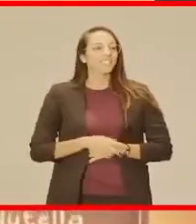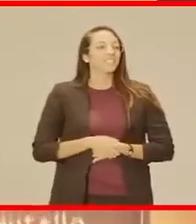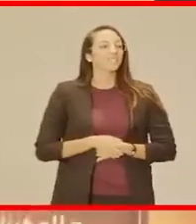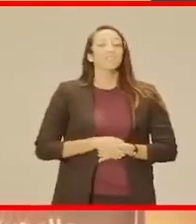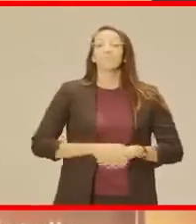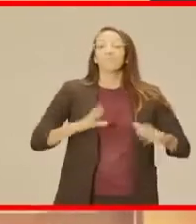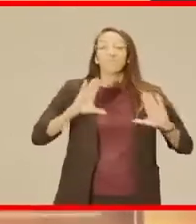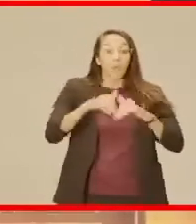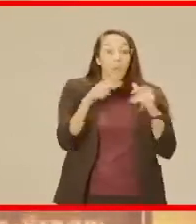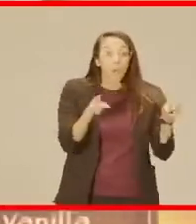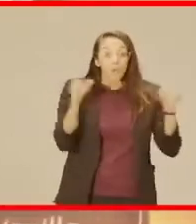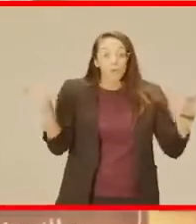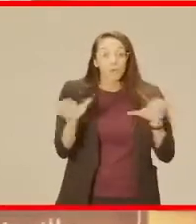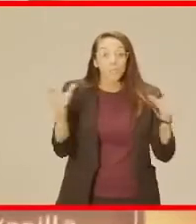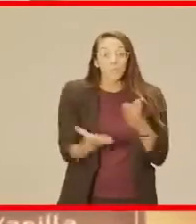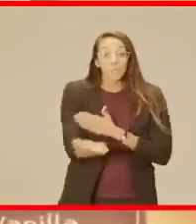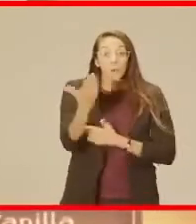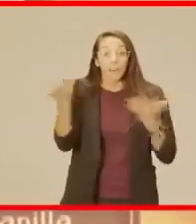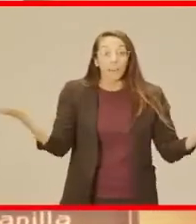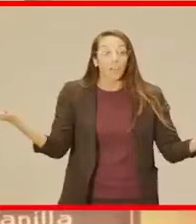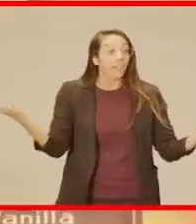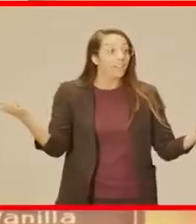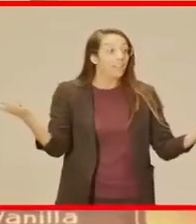How are we all doing this morning?